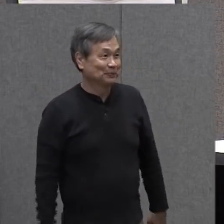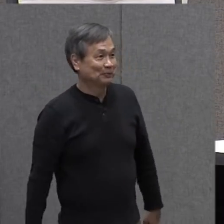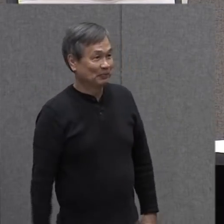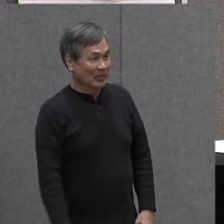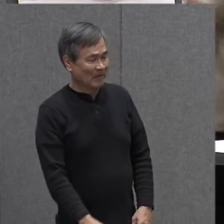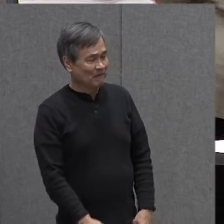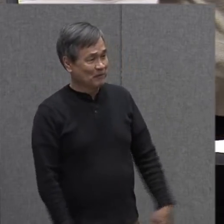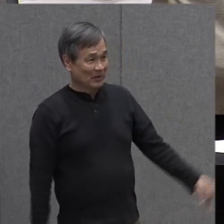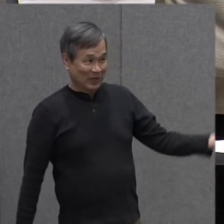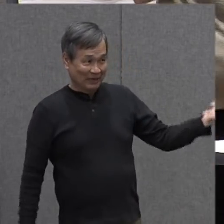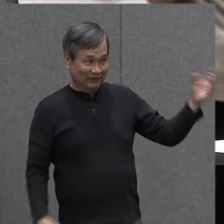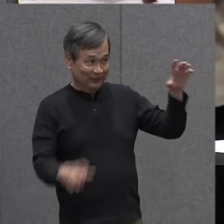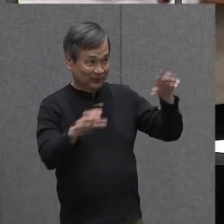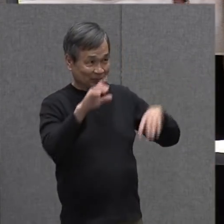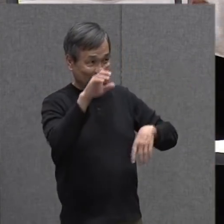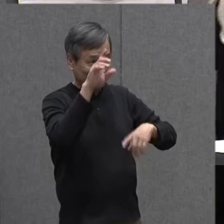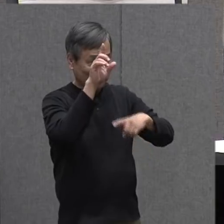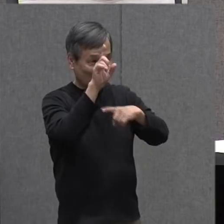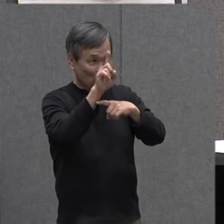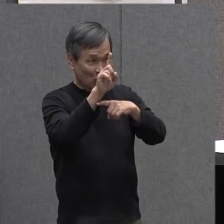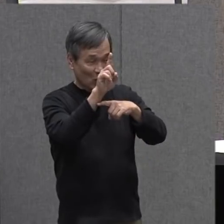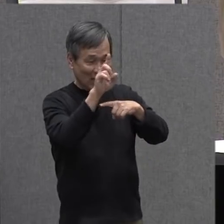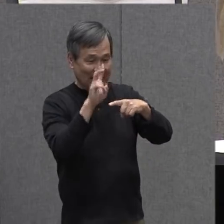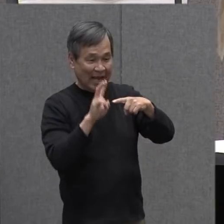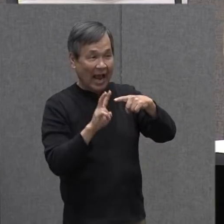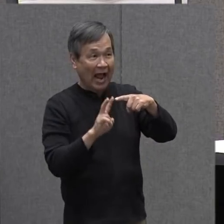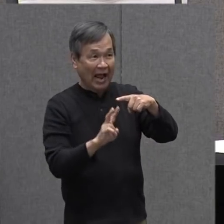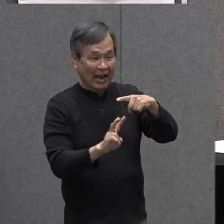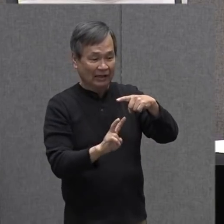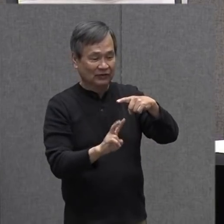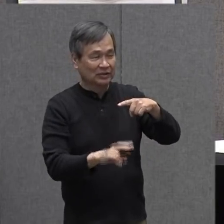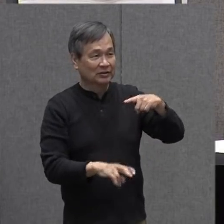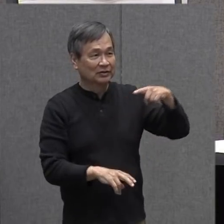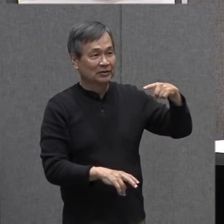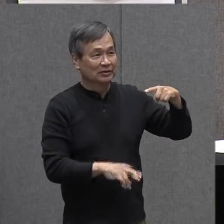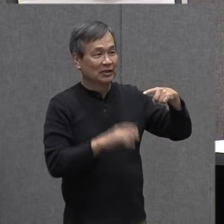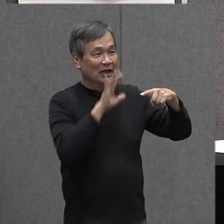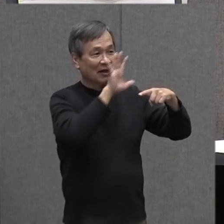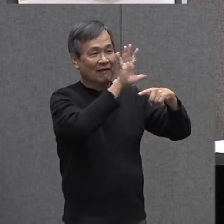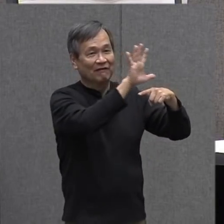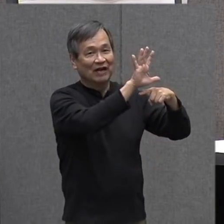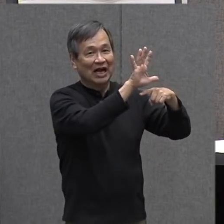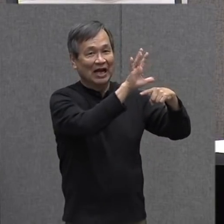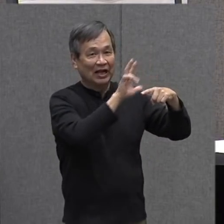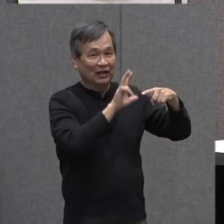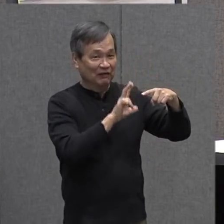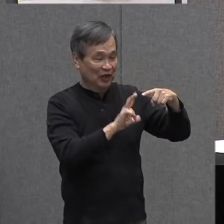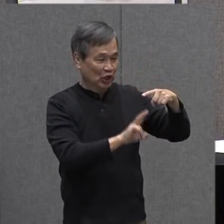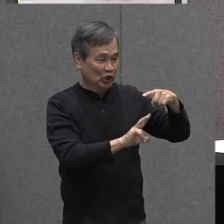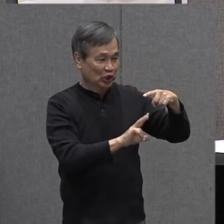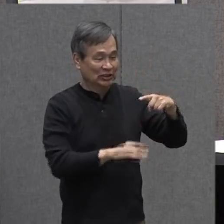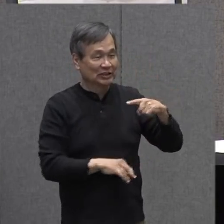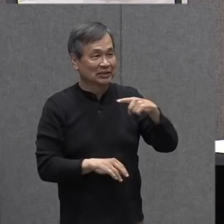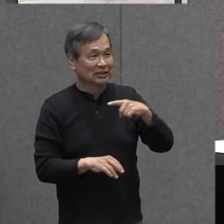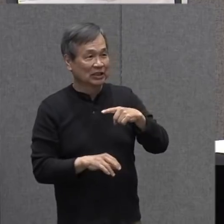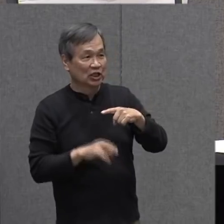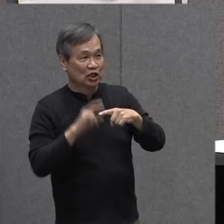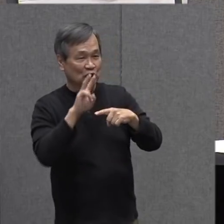So here's an example of the Earth, and we can see that gravity is being represented by this arrow here, this